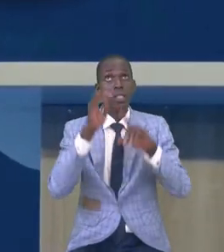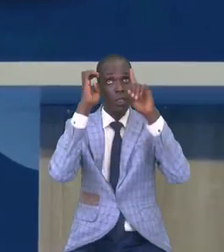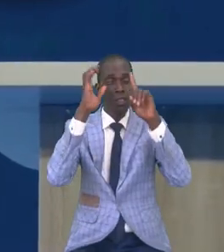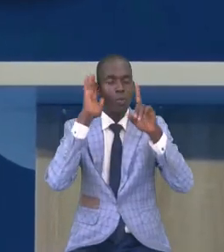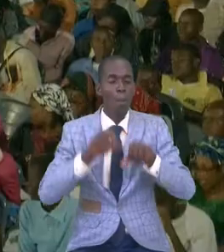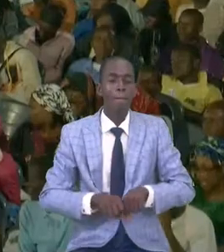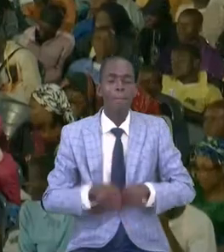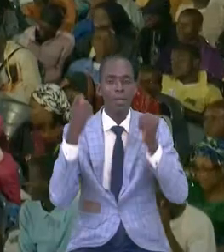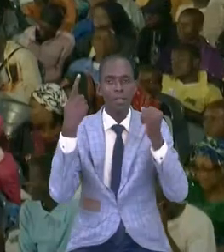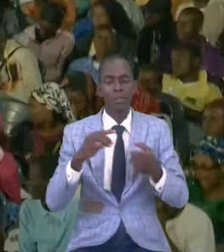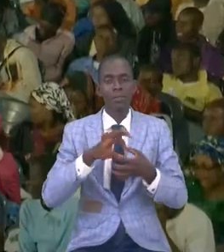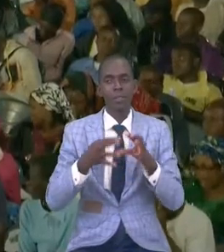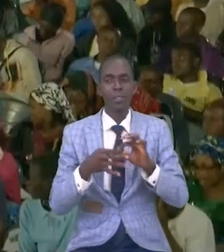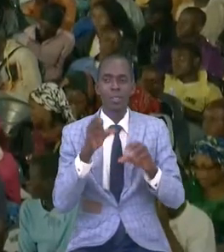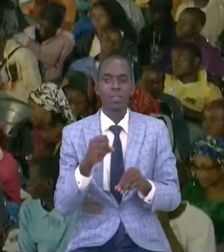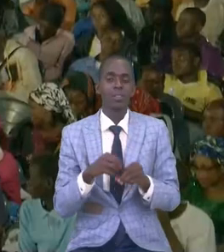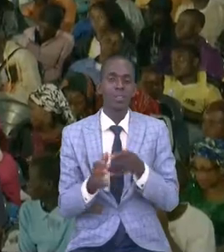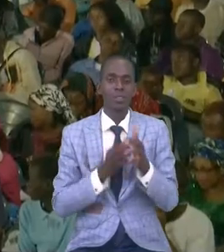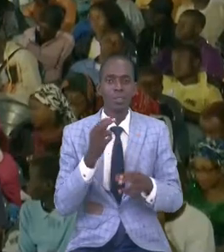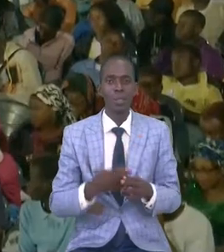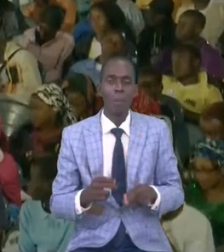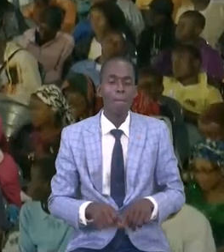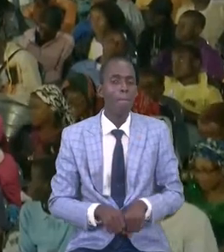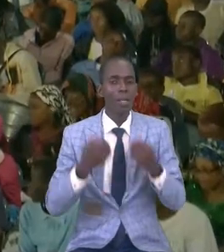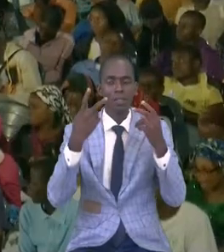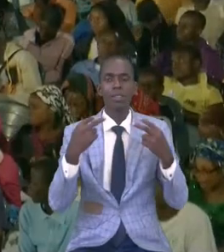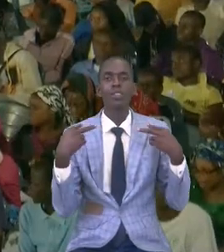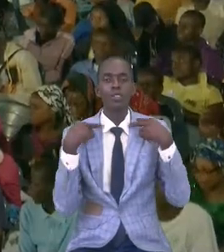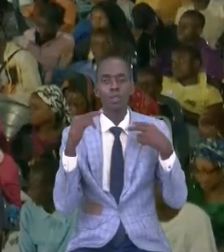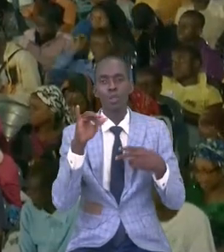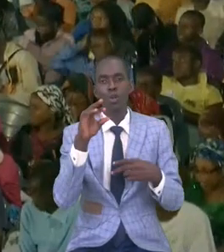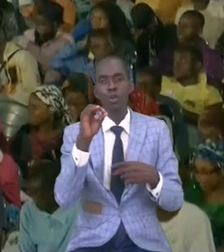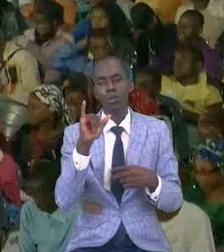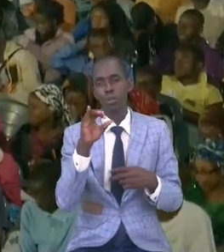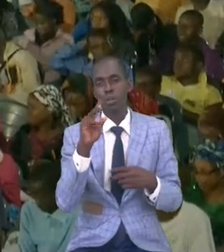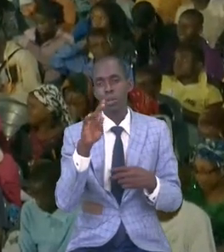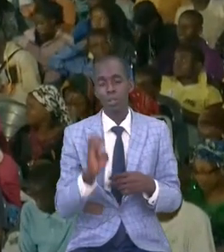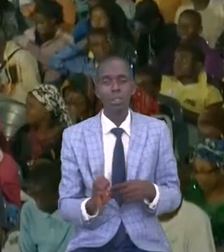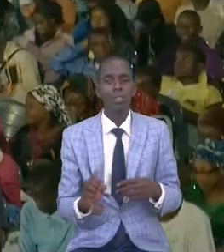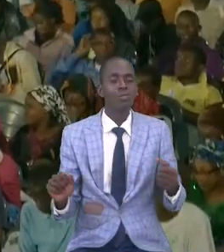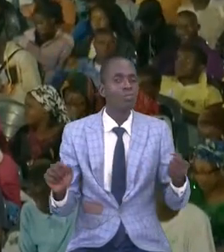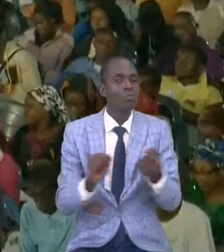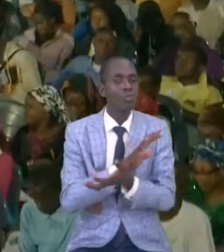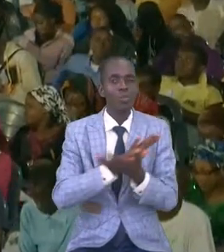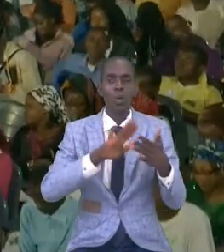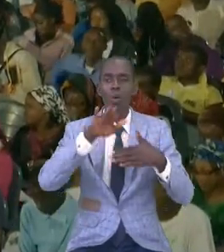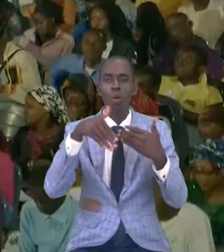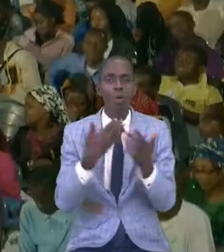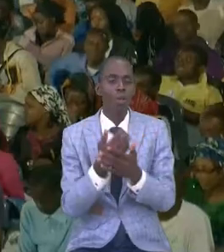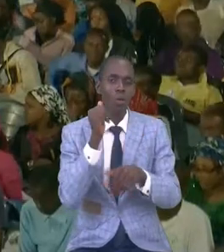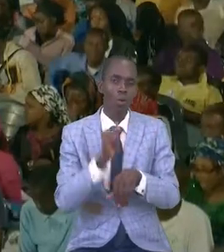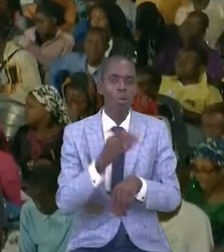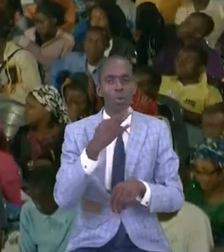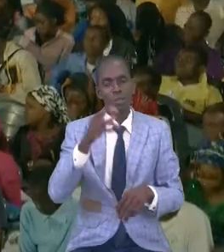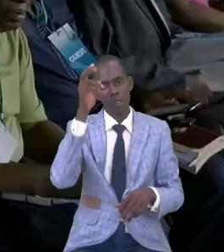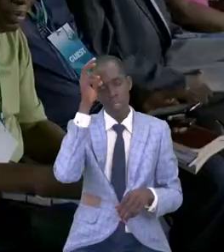the fetters. Break the yoke. Destroy all the works of the devil. I come